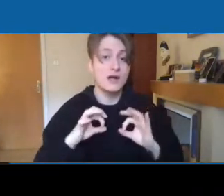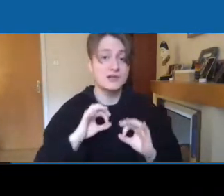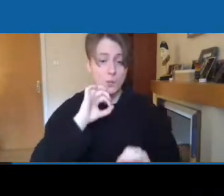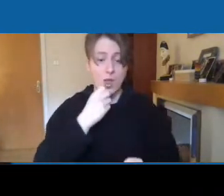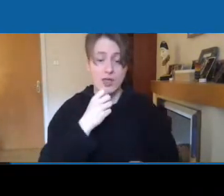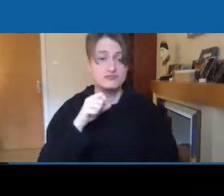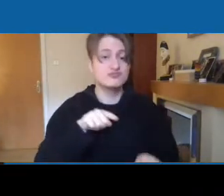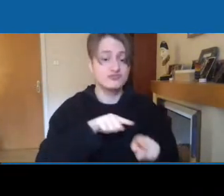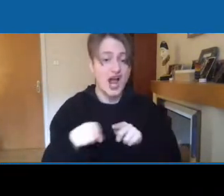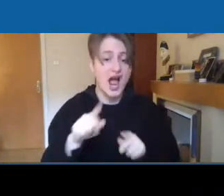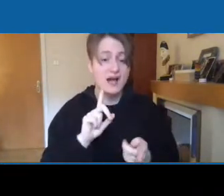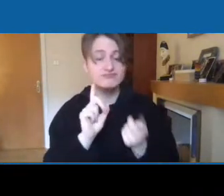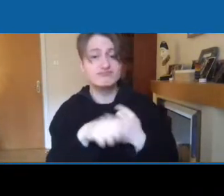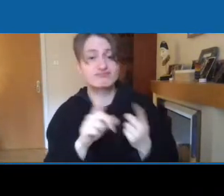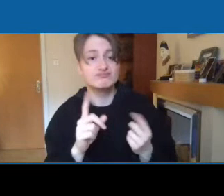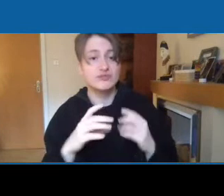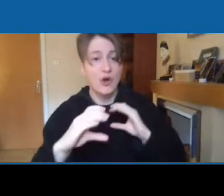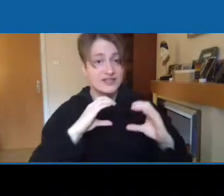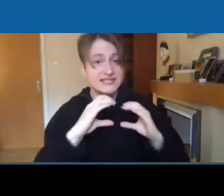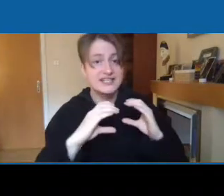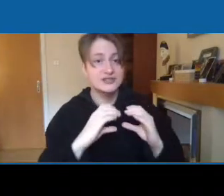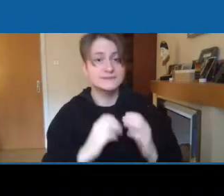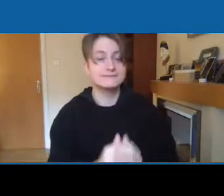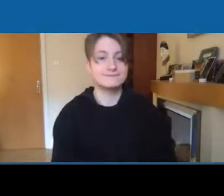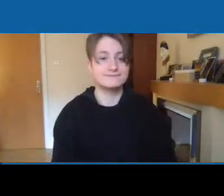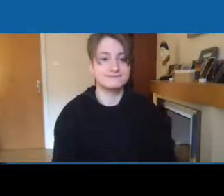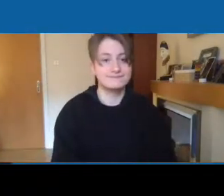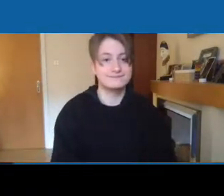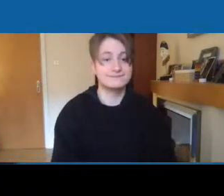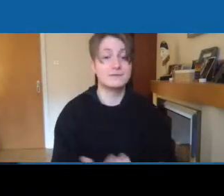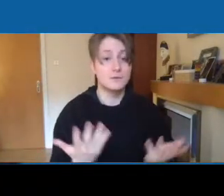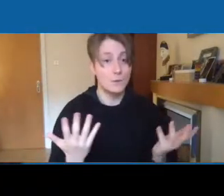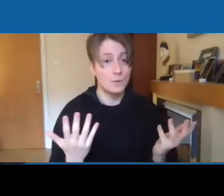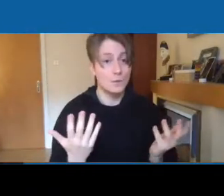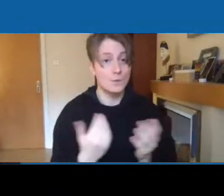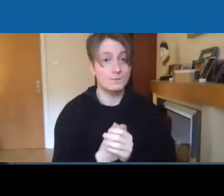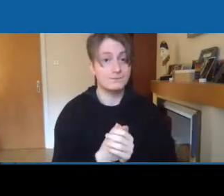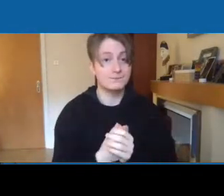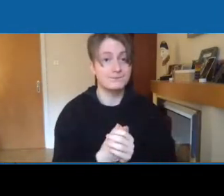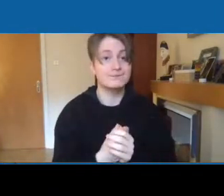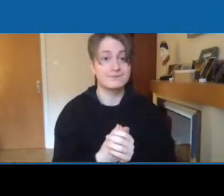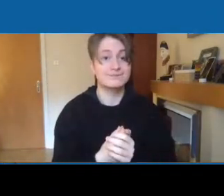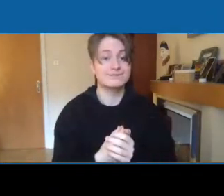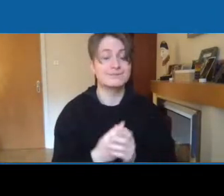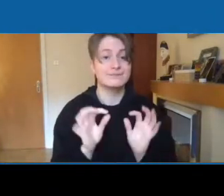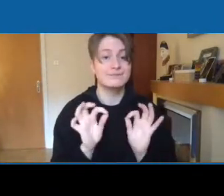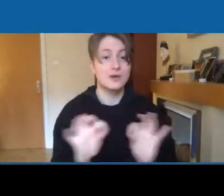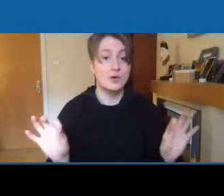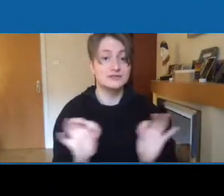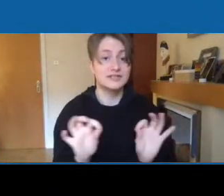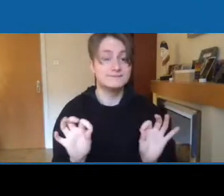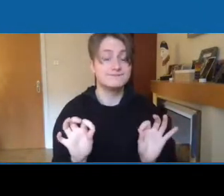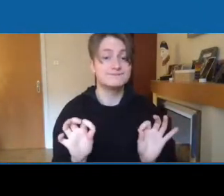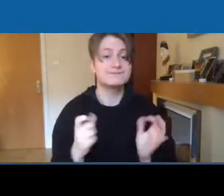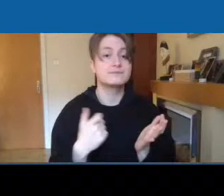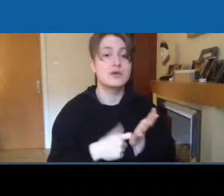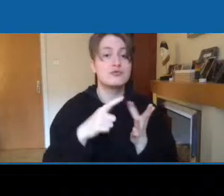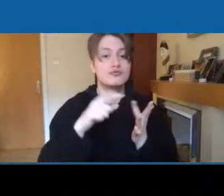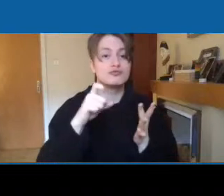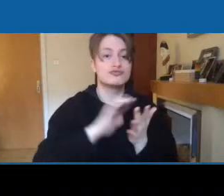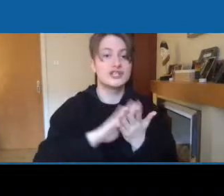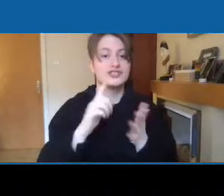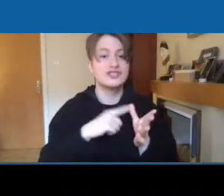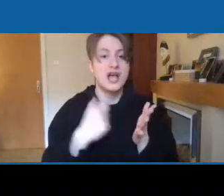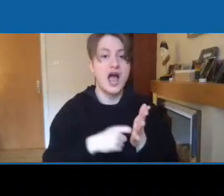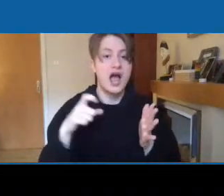them into the conversation. So, to this lunchtime's concert. Richard Watkins, one